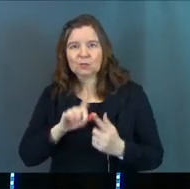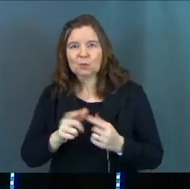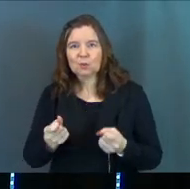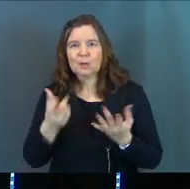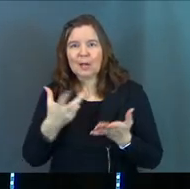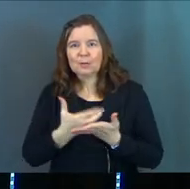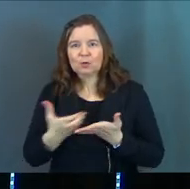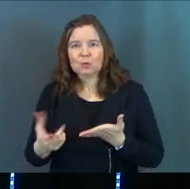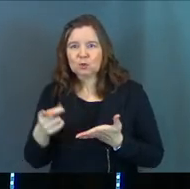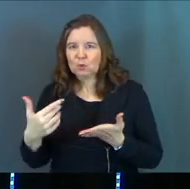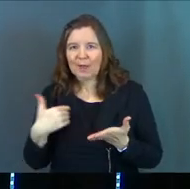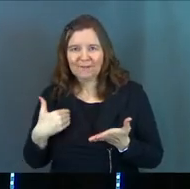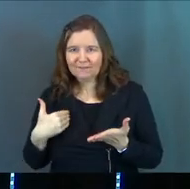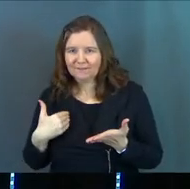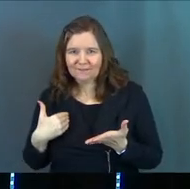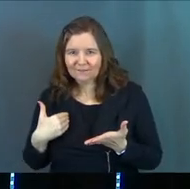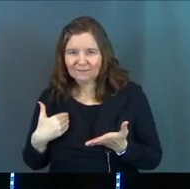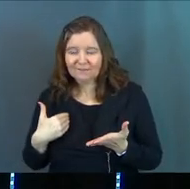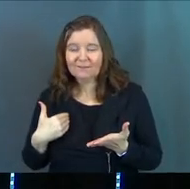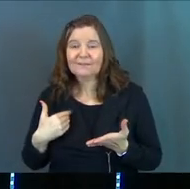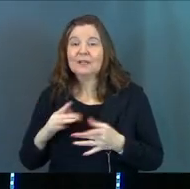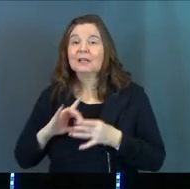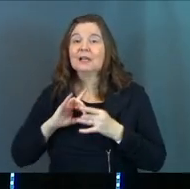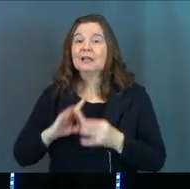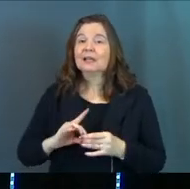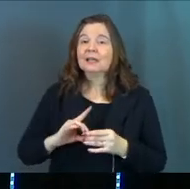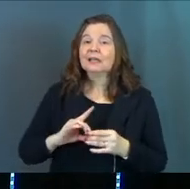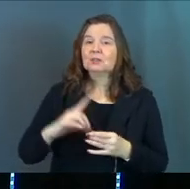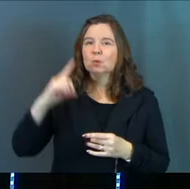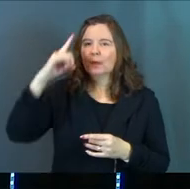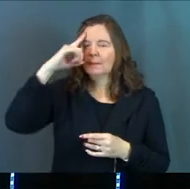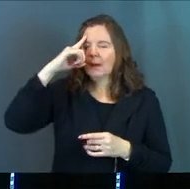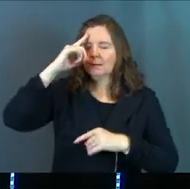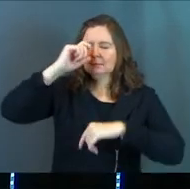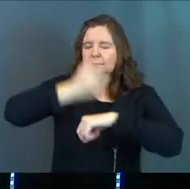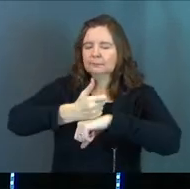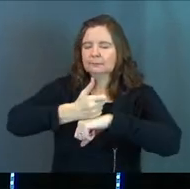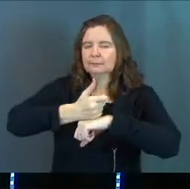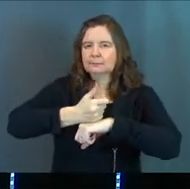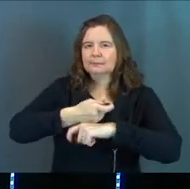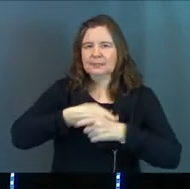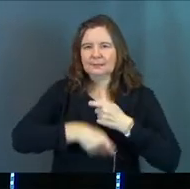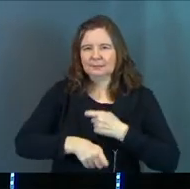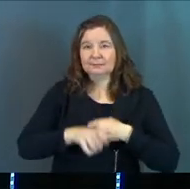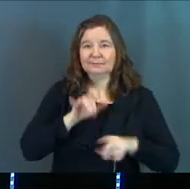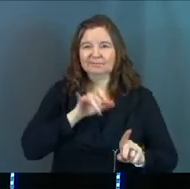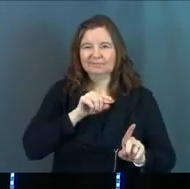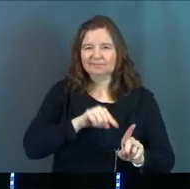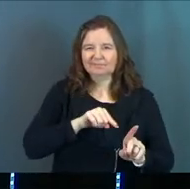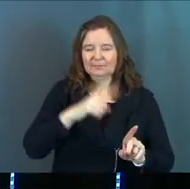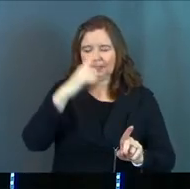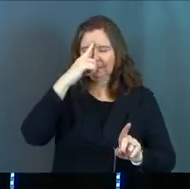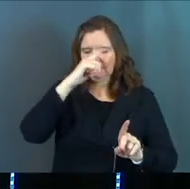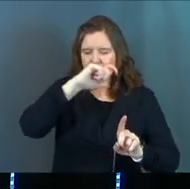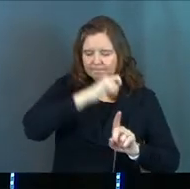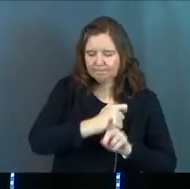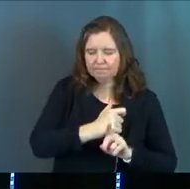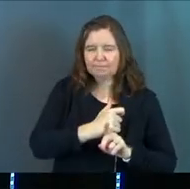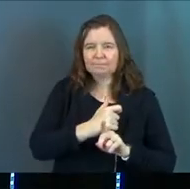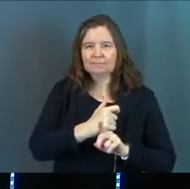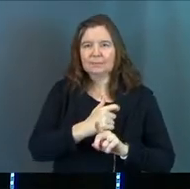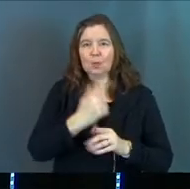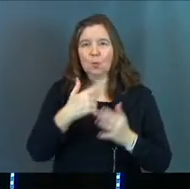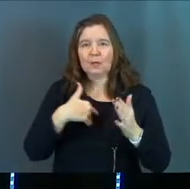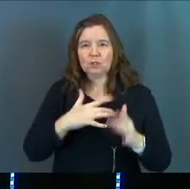with how many resources you have. It has everything to do with a mindset. It has everything to do with